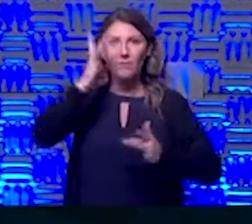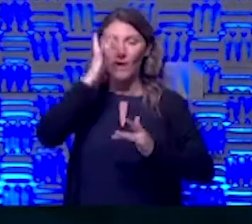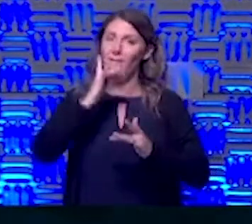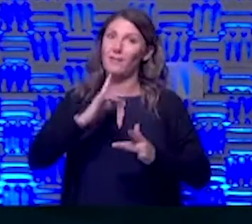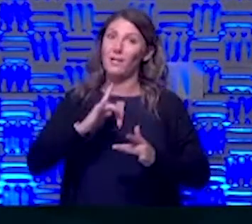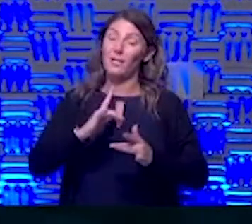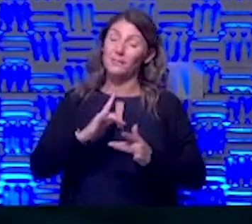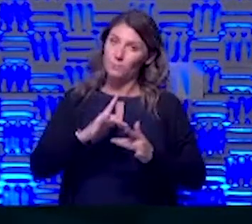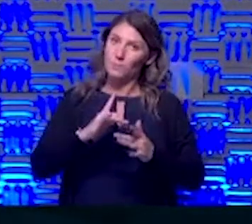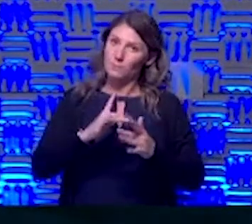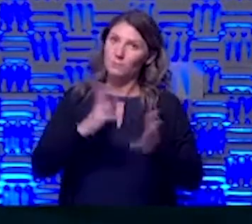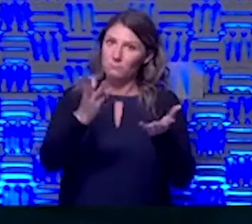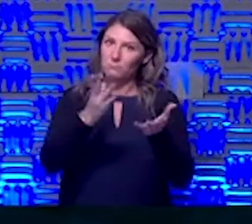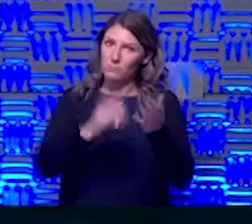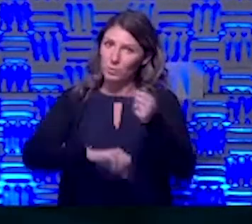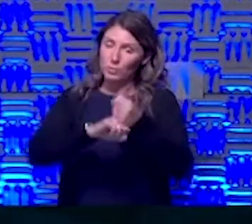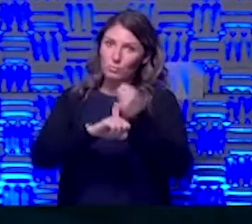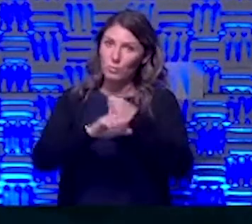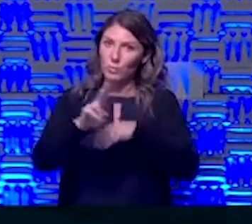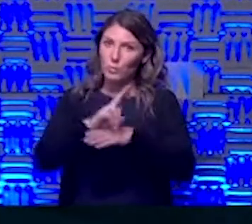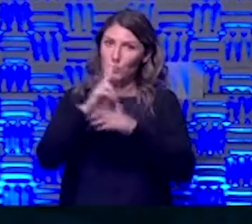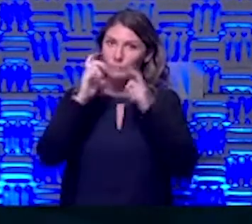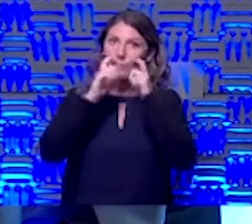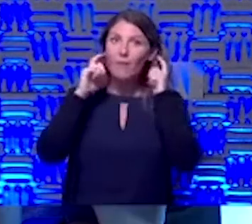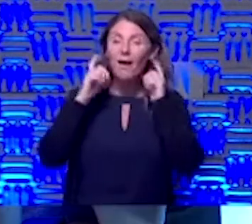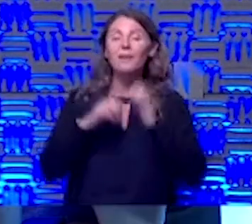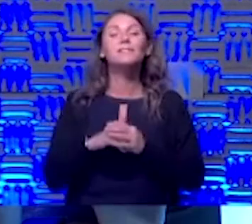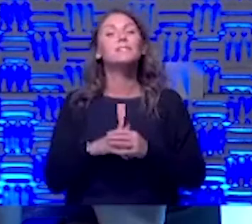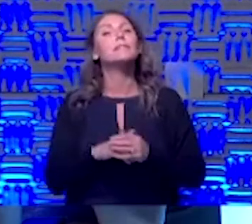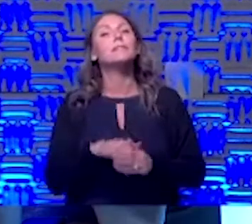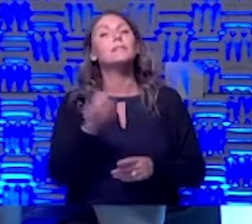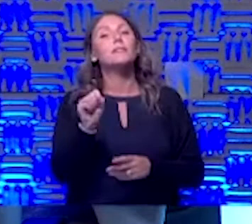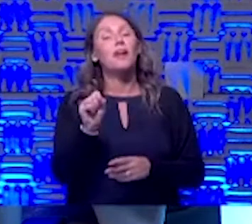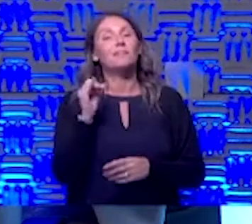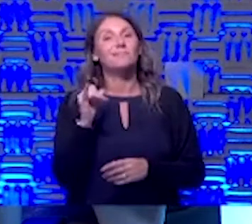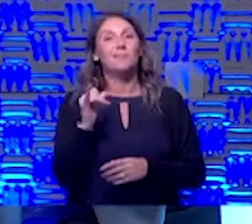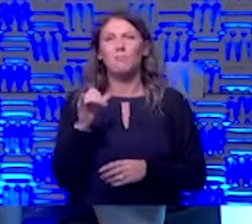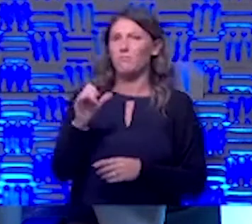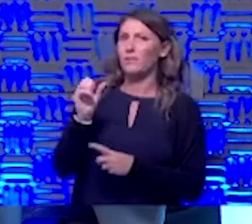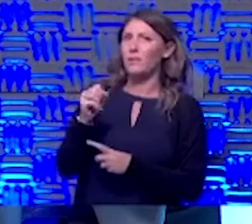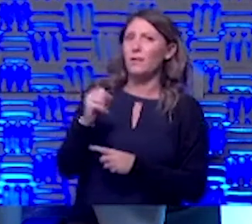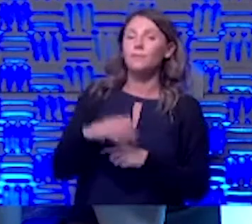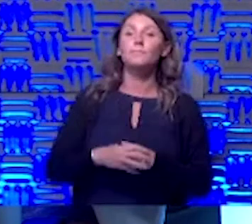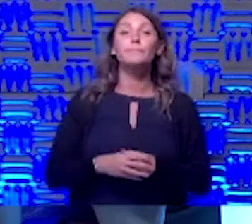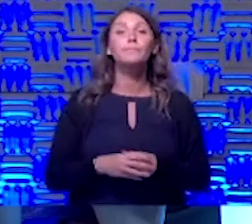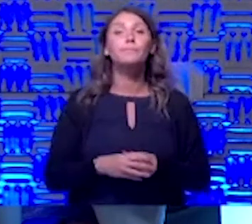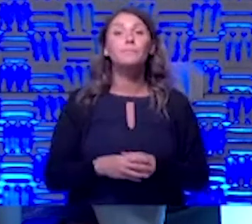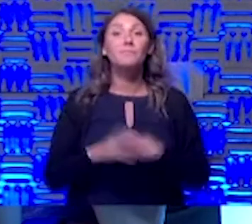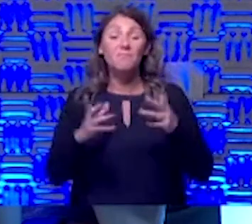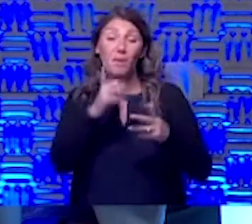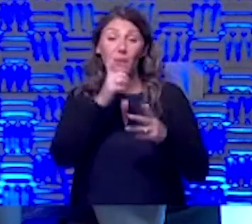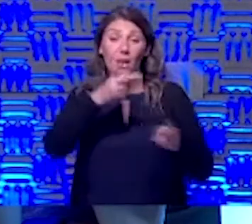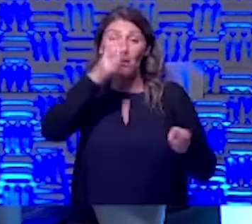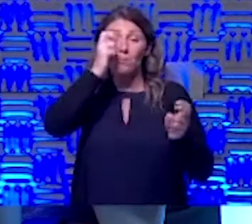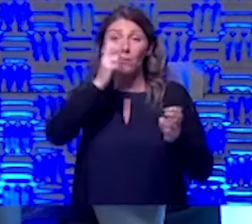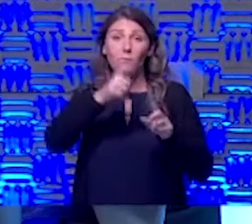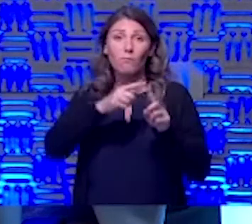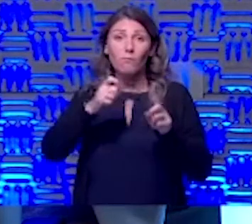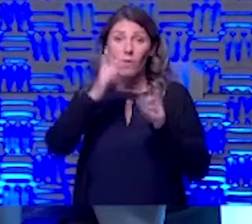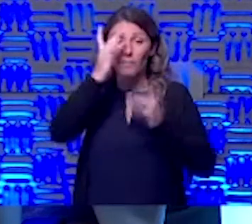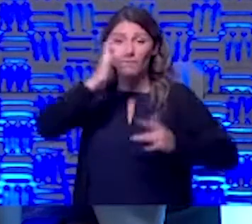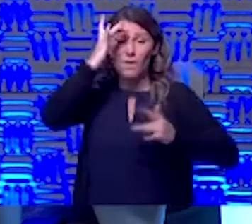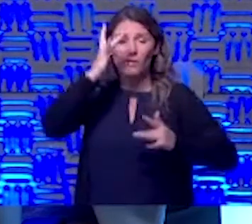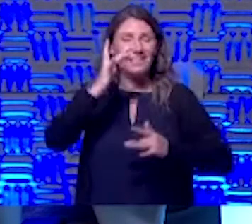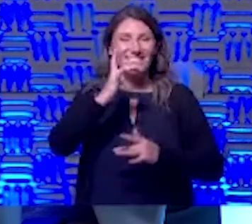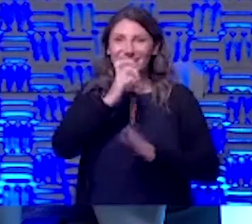you wear the mask. I think that would be my sense, Yeah. especially because you may not get as sick from the virus again. It doesn't mean you don't